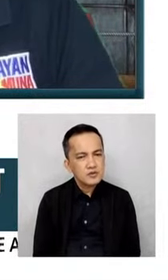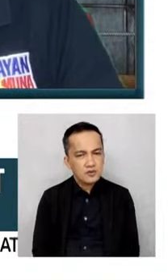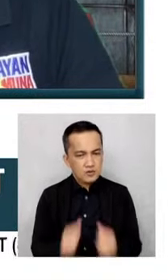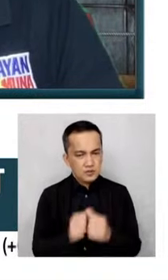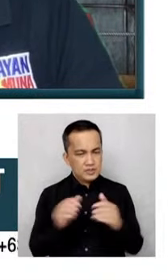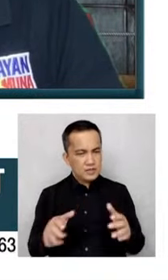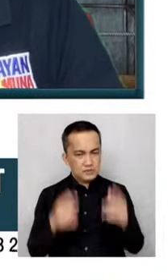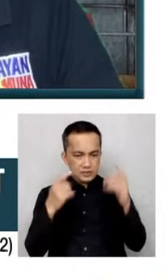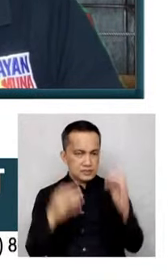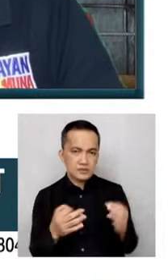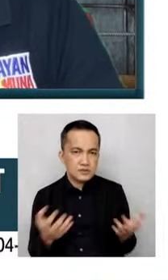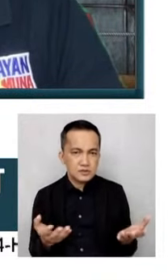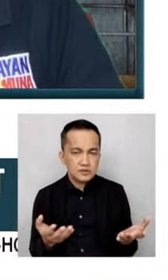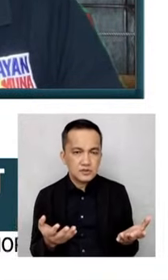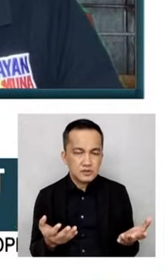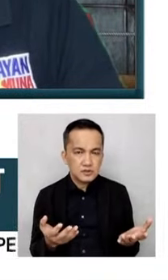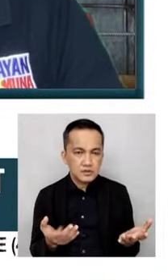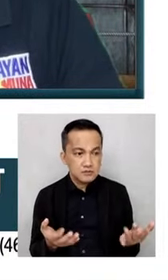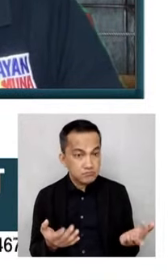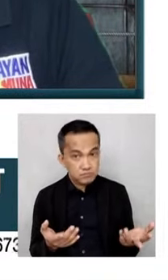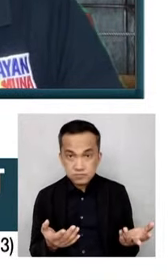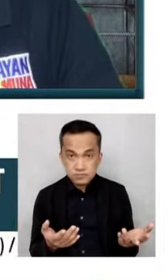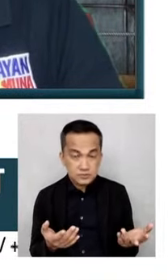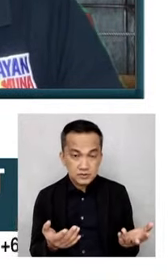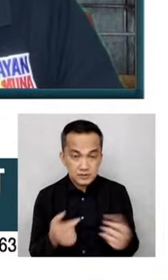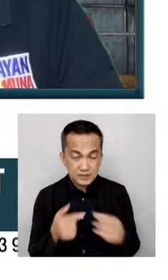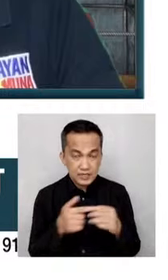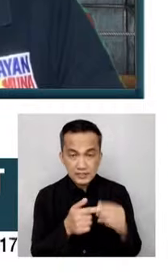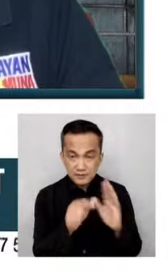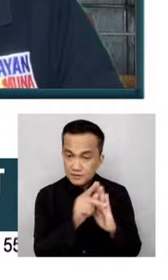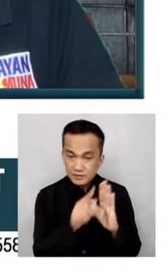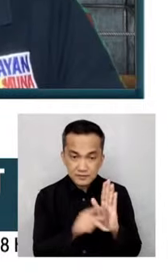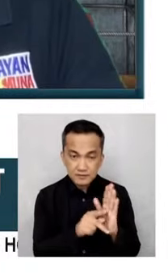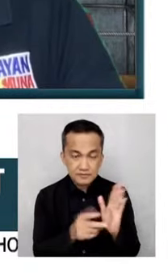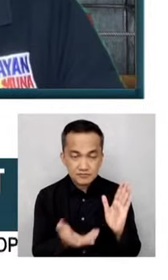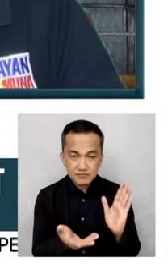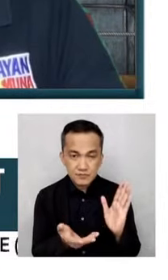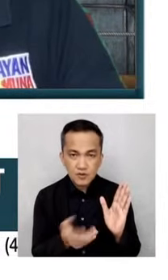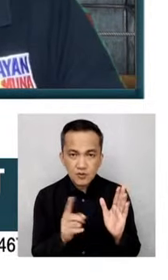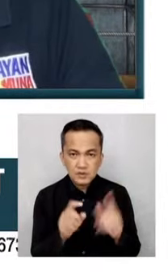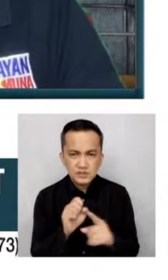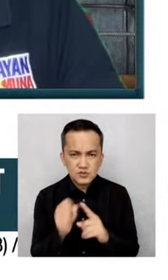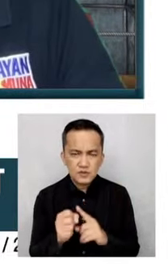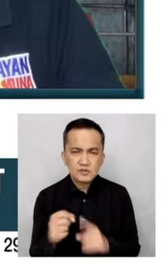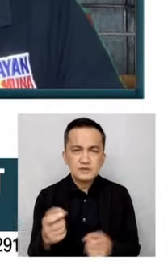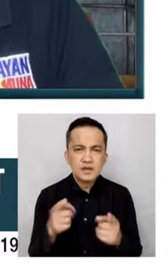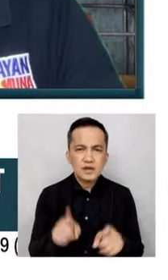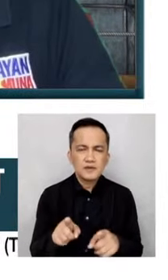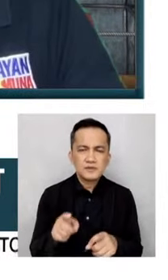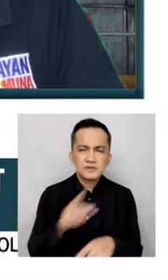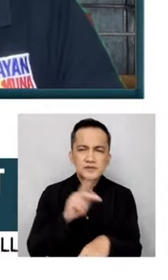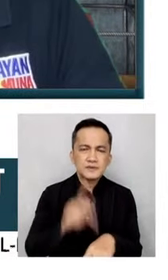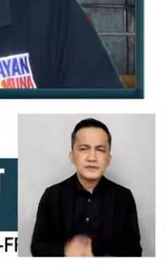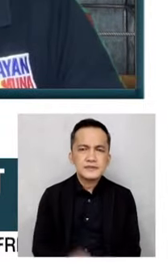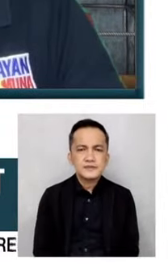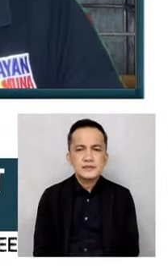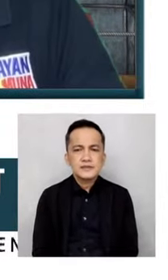ruling being the guiding principle, what scenario awaits the Philippines?